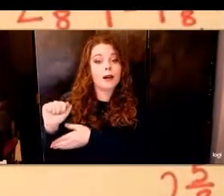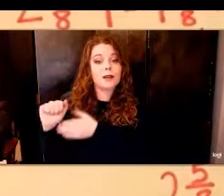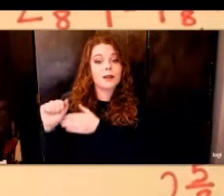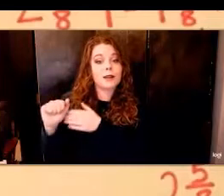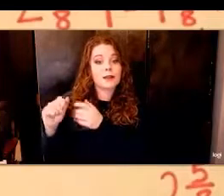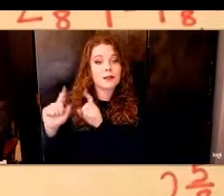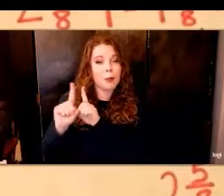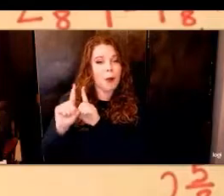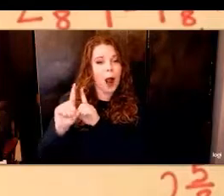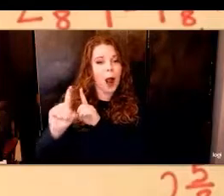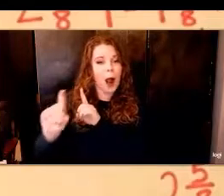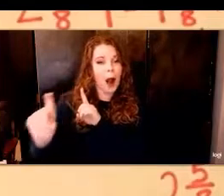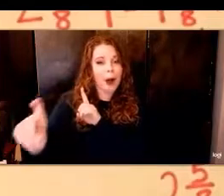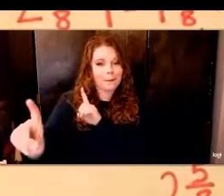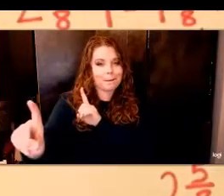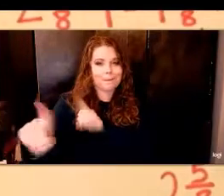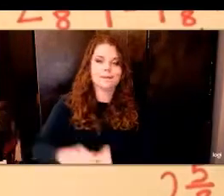farther.